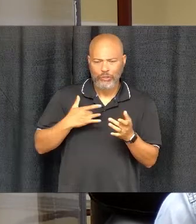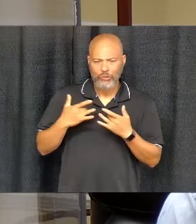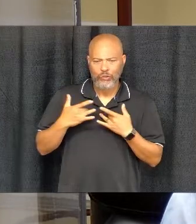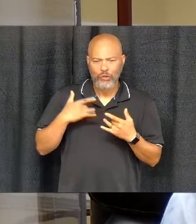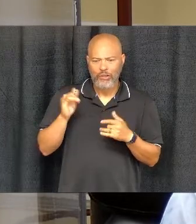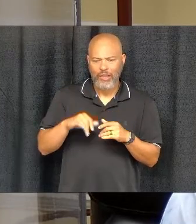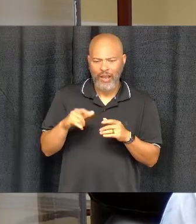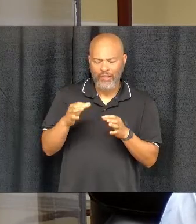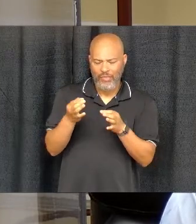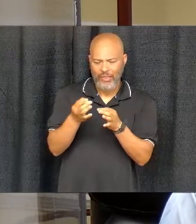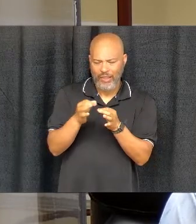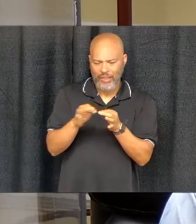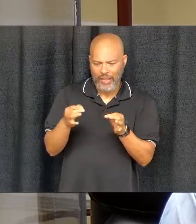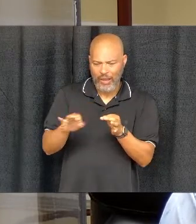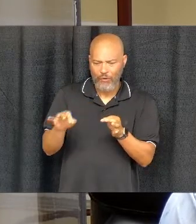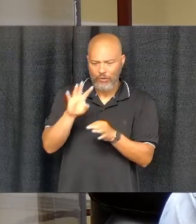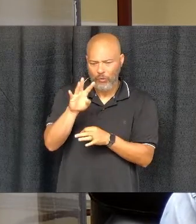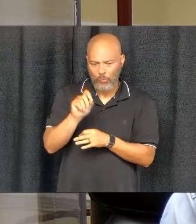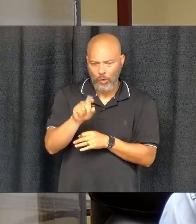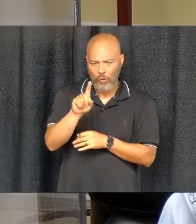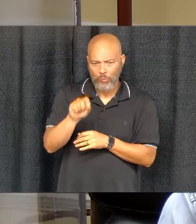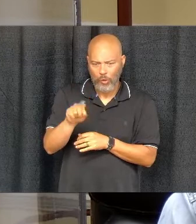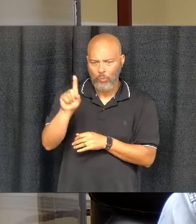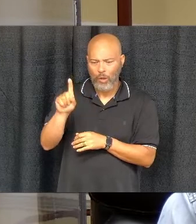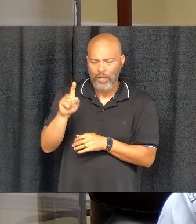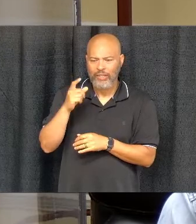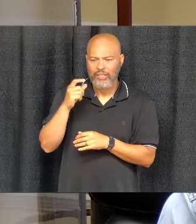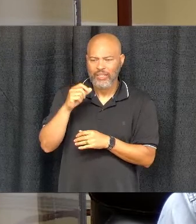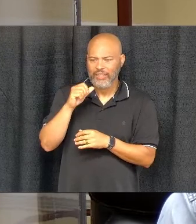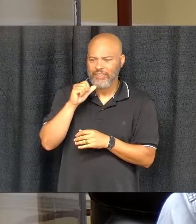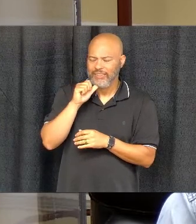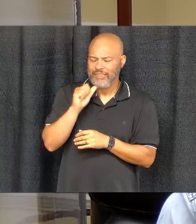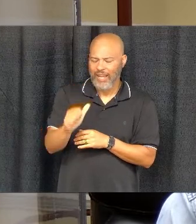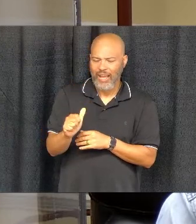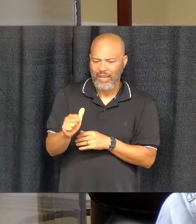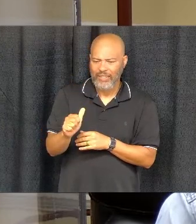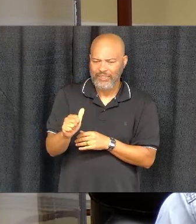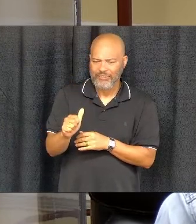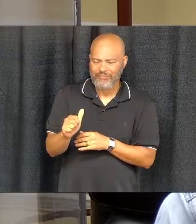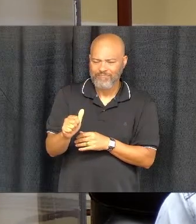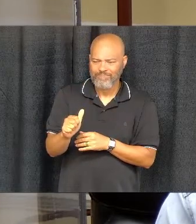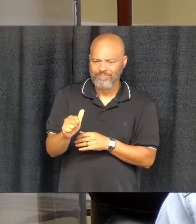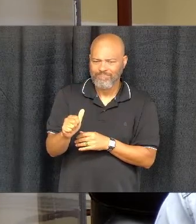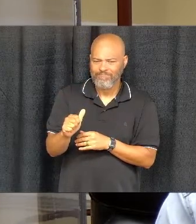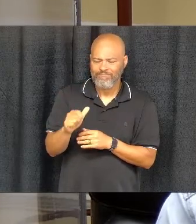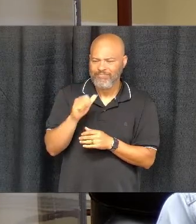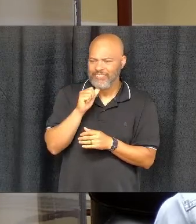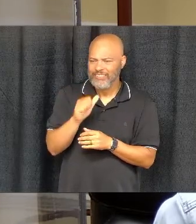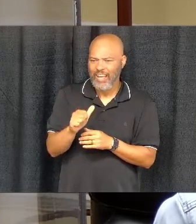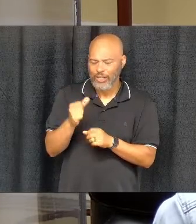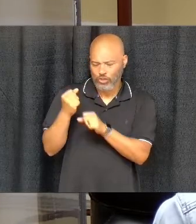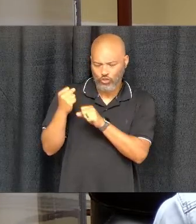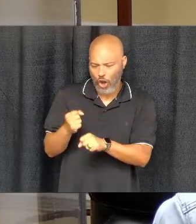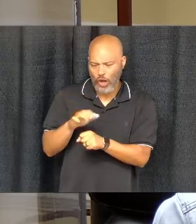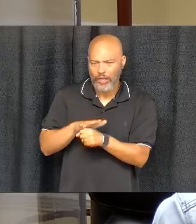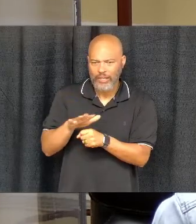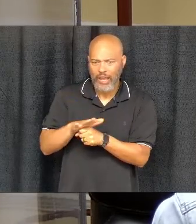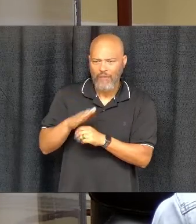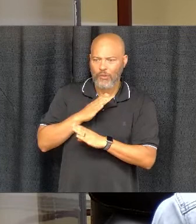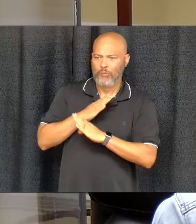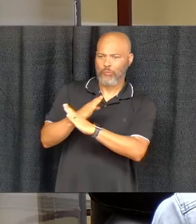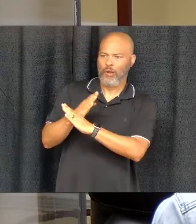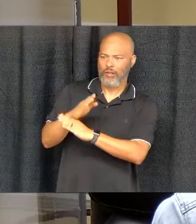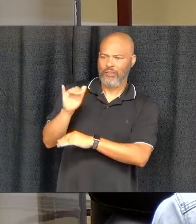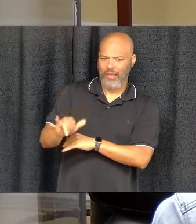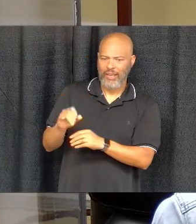that the language in 4.1.1 is not how do I say, strong enough to prevent